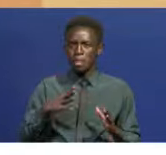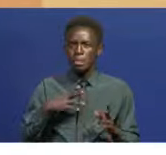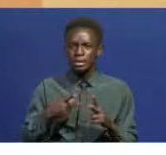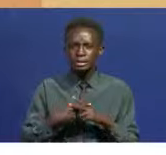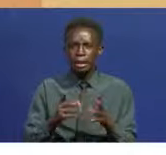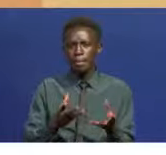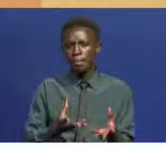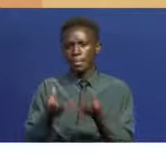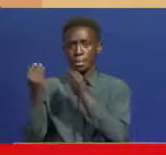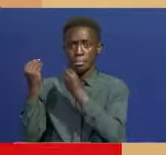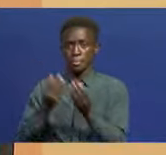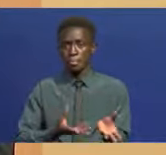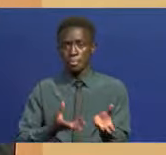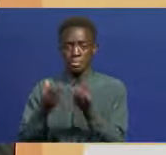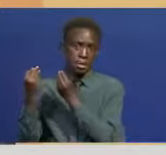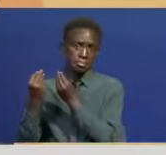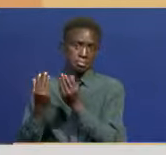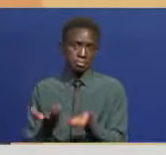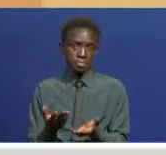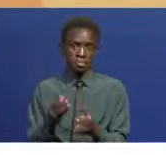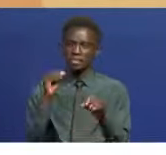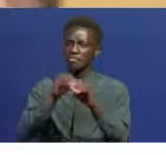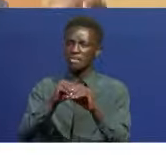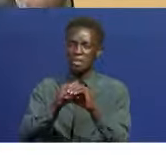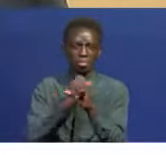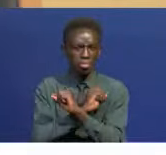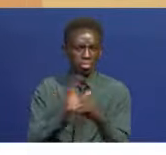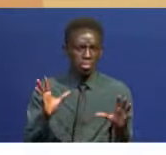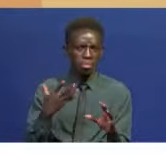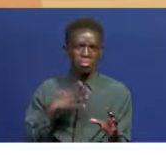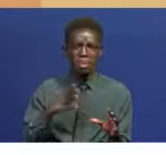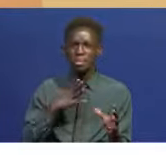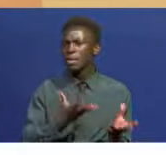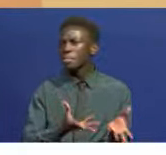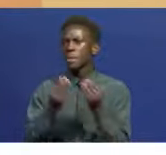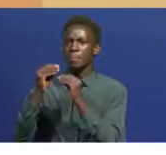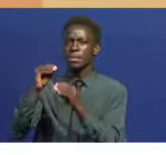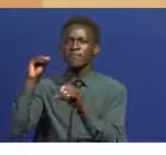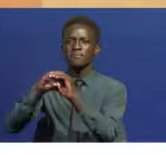they start going out of there, we create insecurity in the country. And if we pile